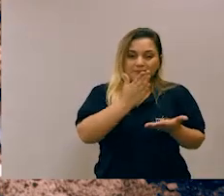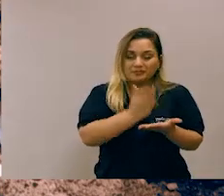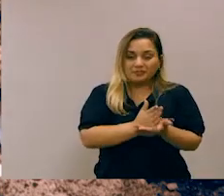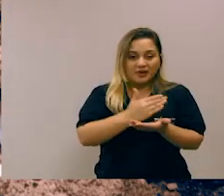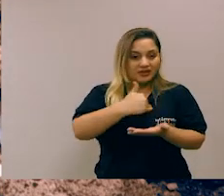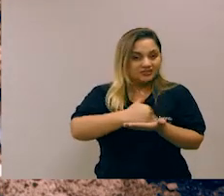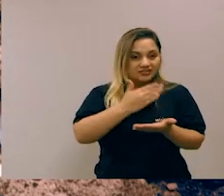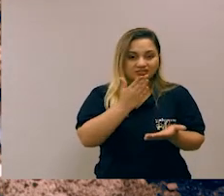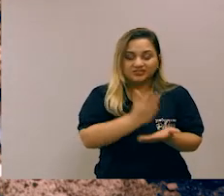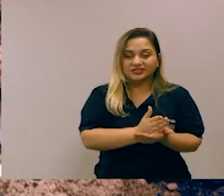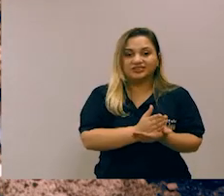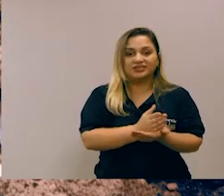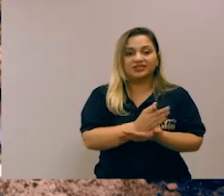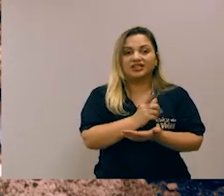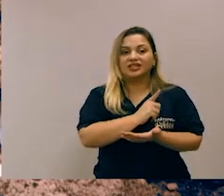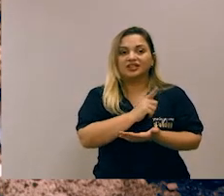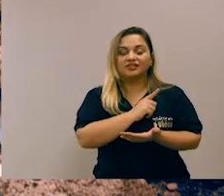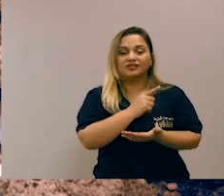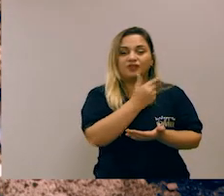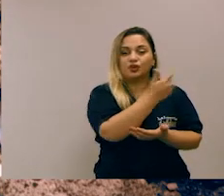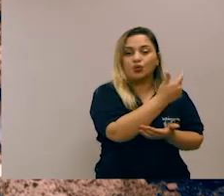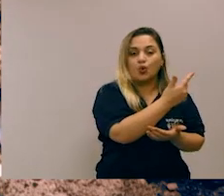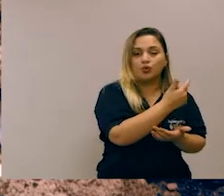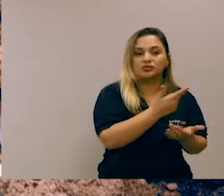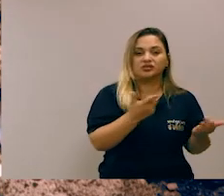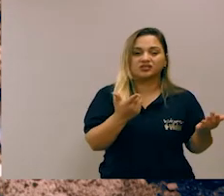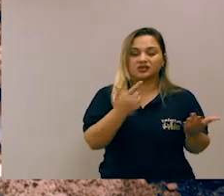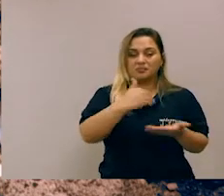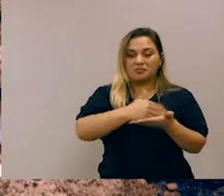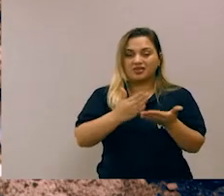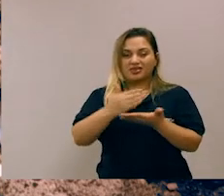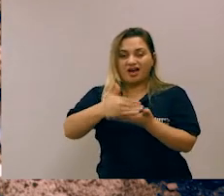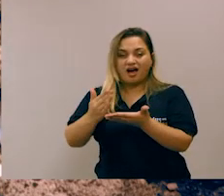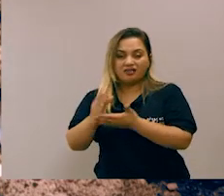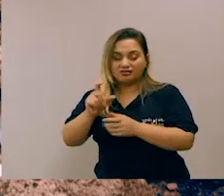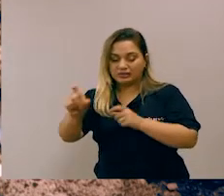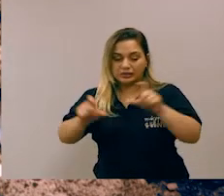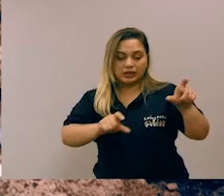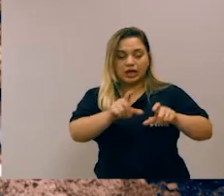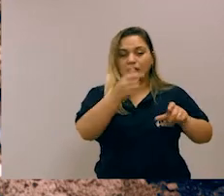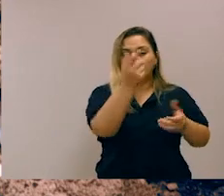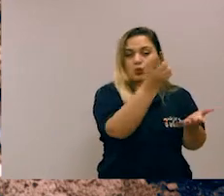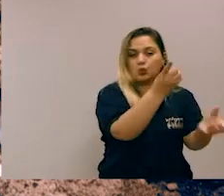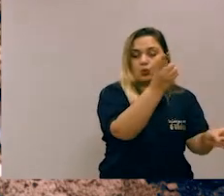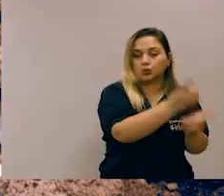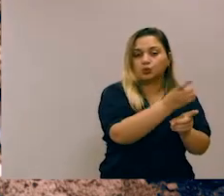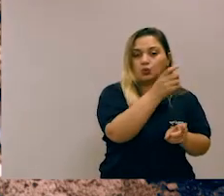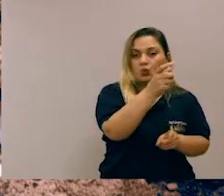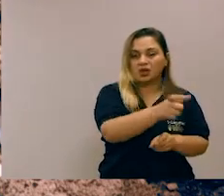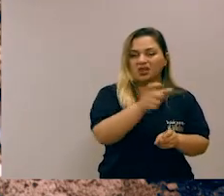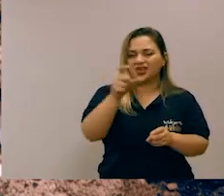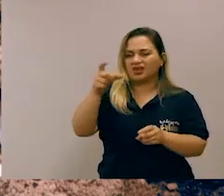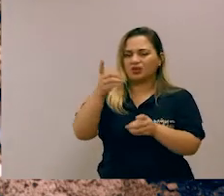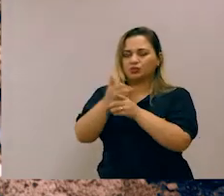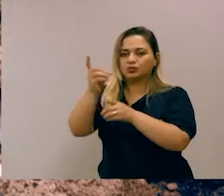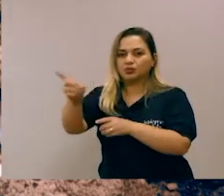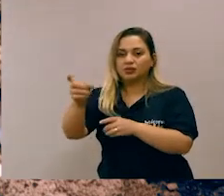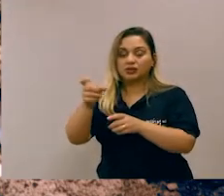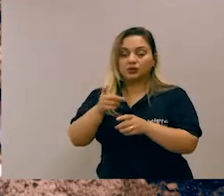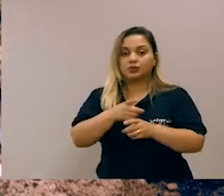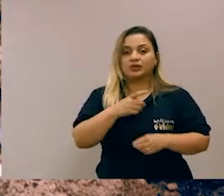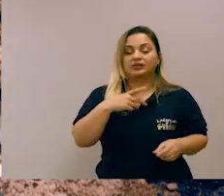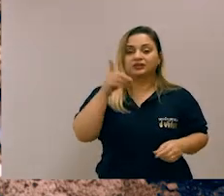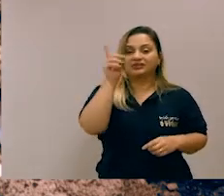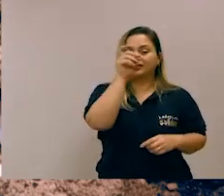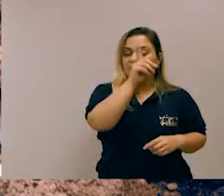into pieces, and we found fragments of these people. And so this was rework. I'm not